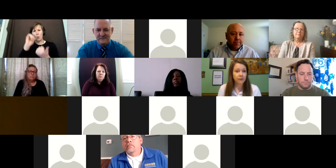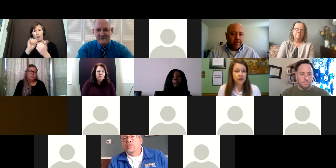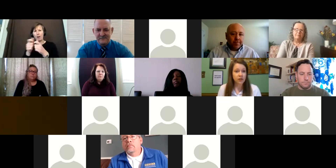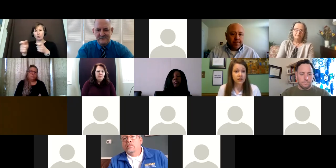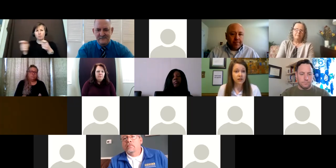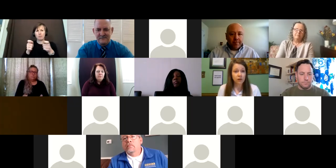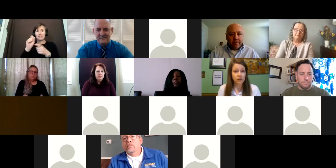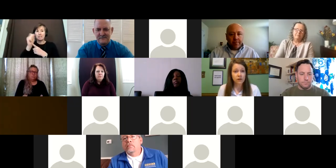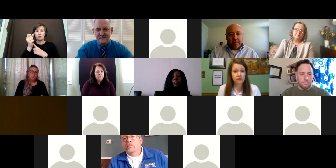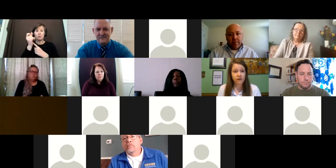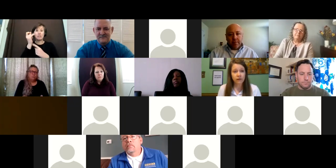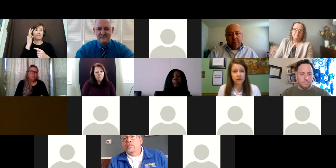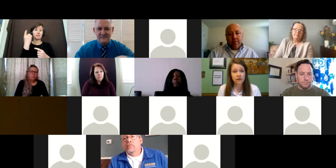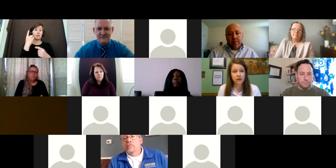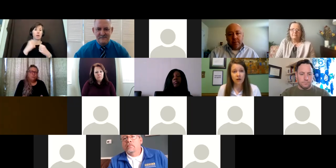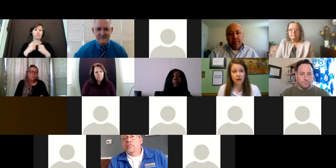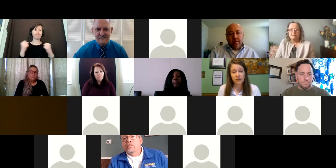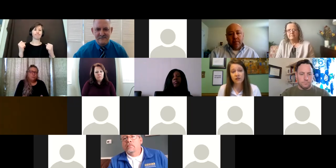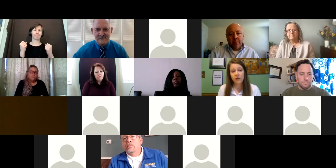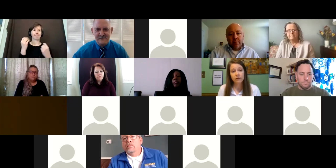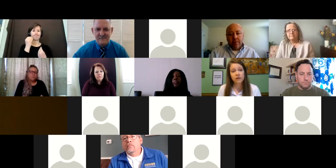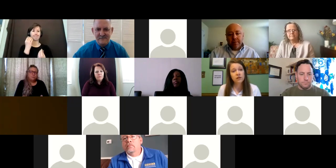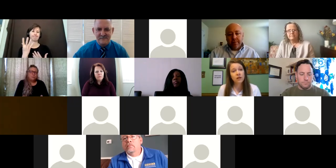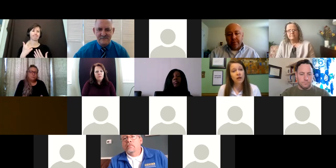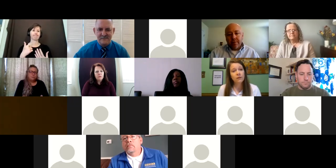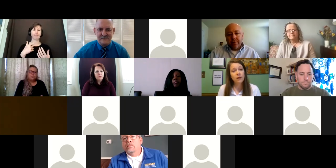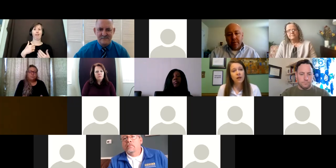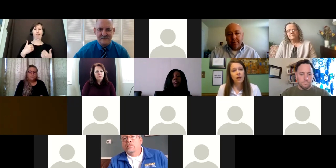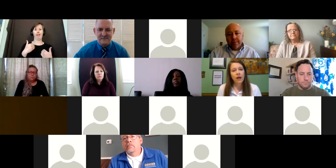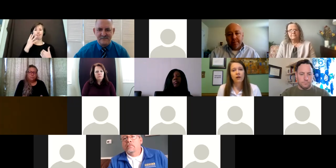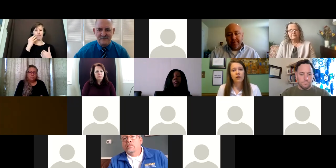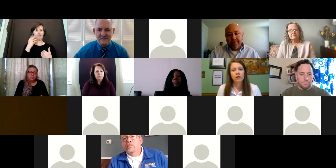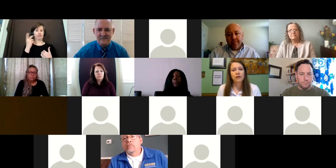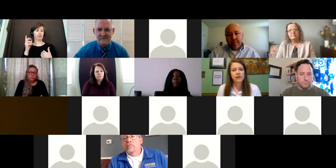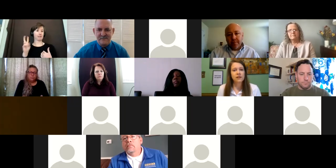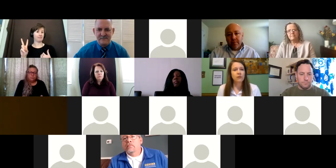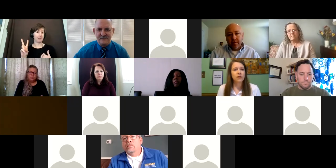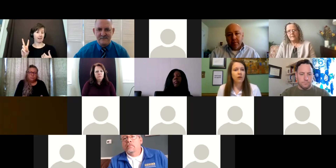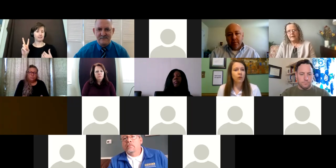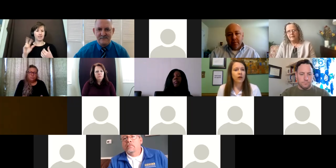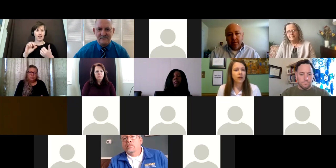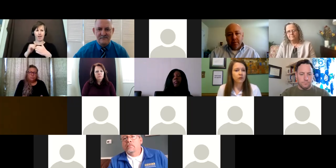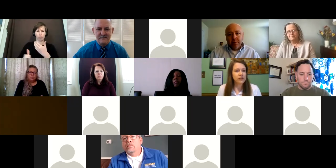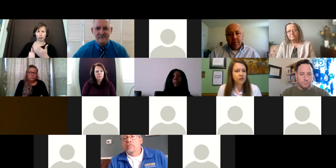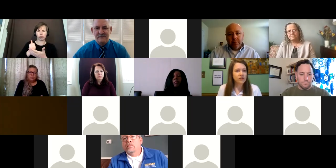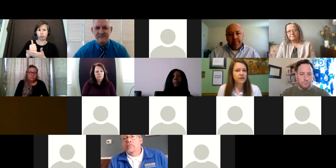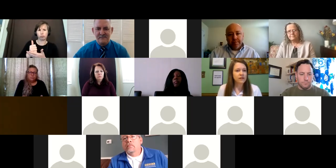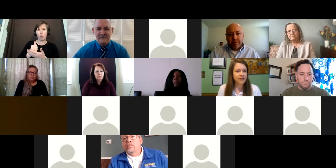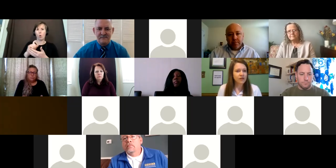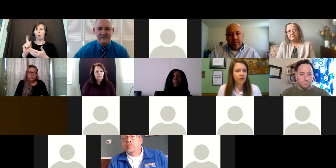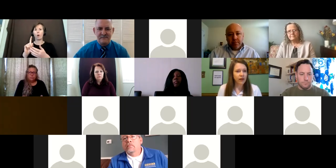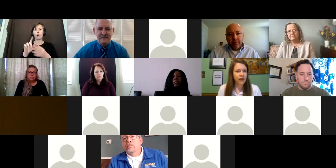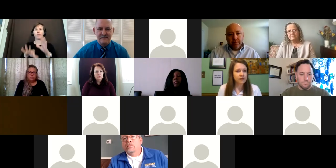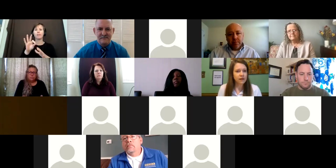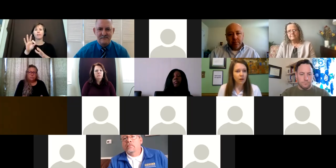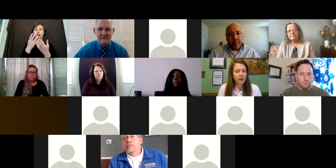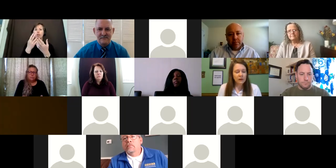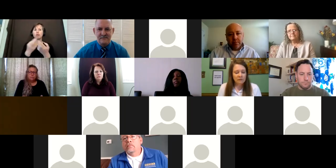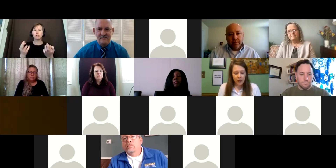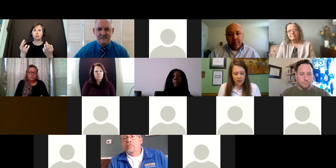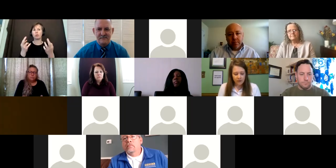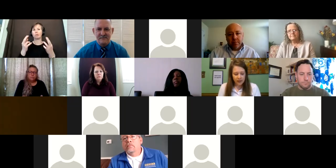someone happened to disclose violence, domestic violence to them, how to assist them in knowing where to get resources and that sort of thing.